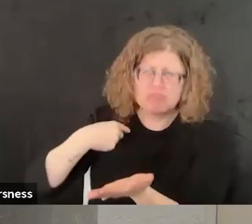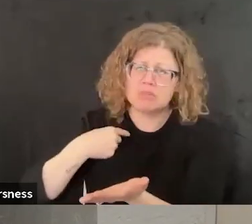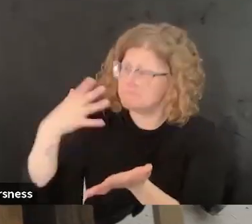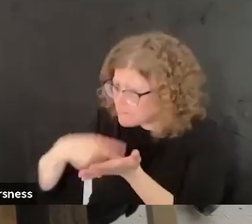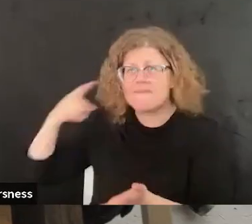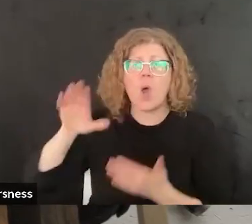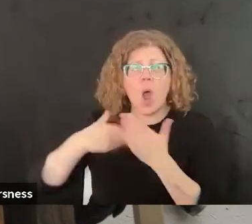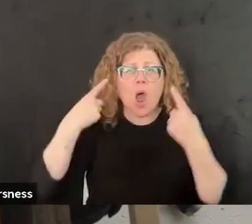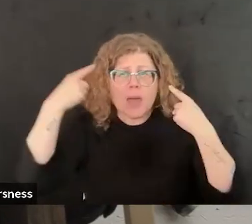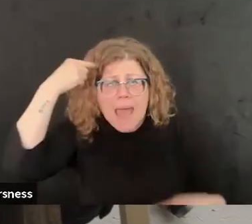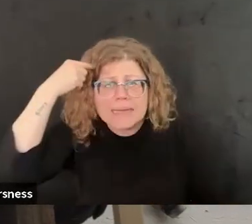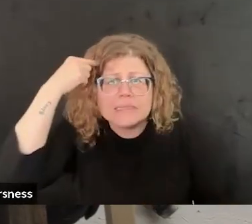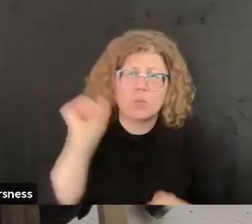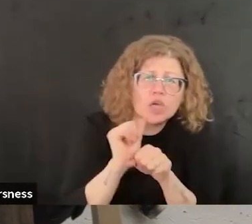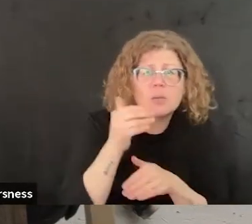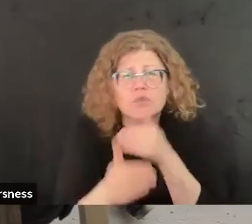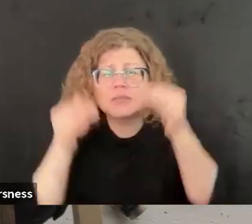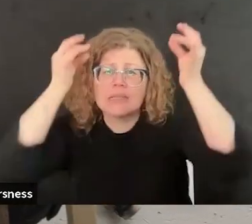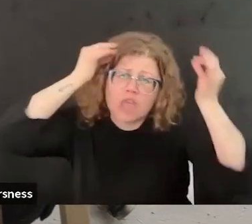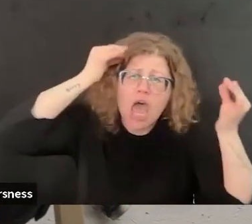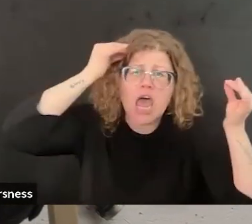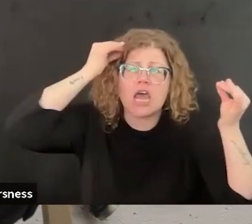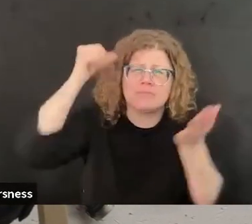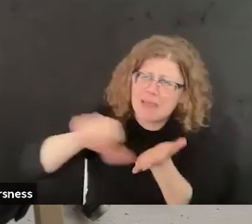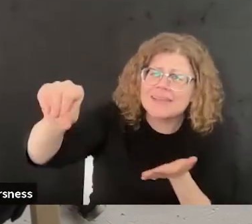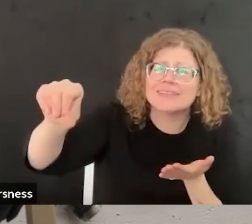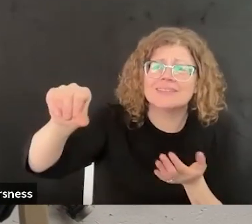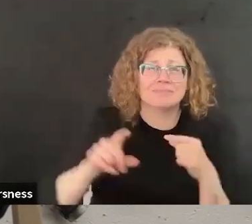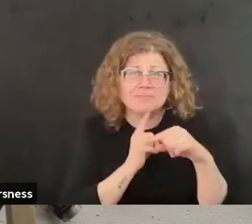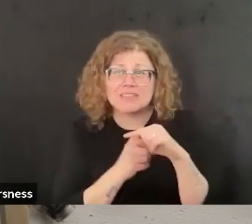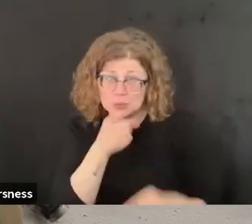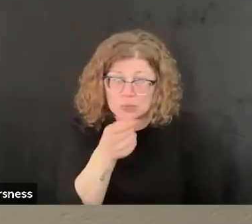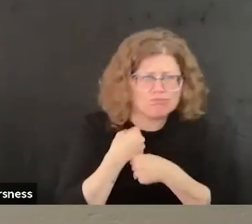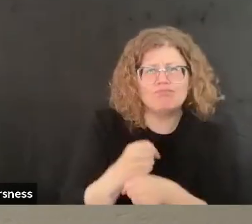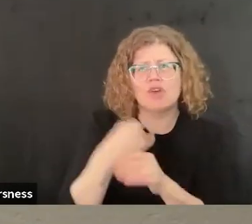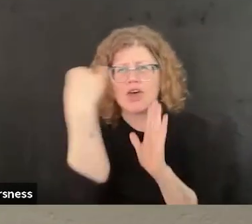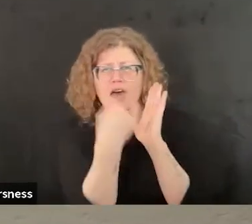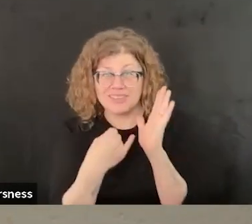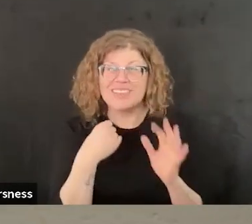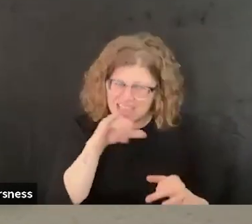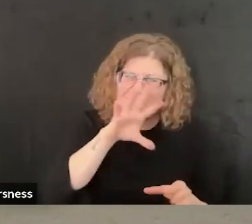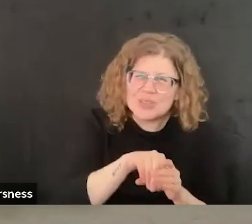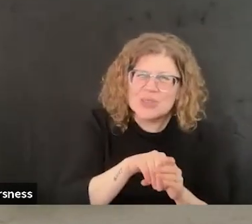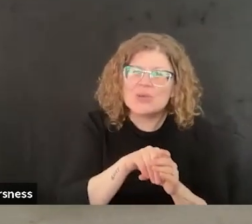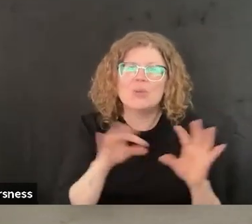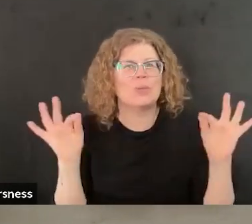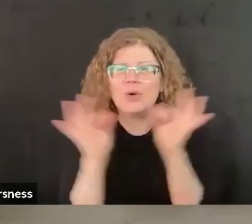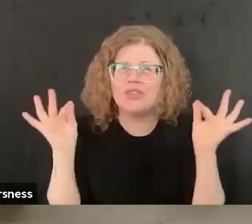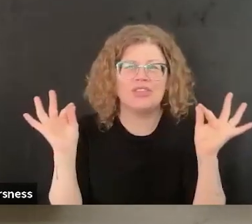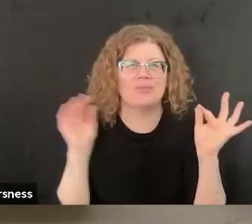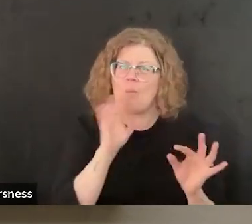important. You're being paid for your creative mind and thoughts and expression. And that's